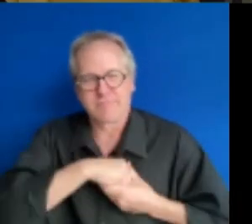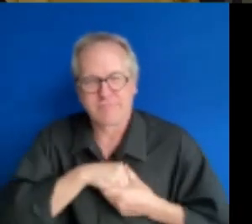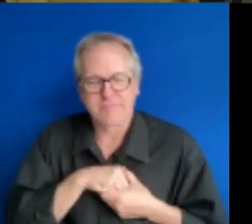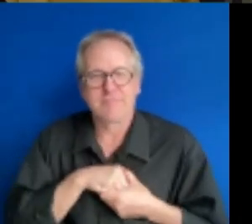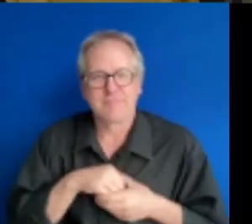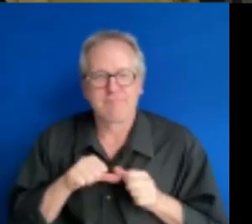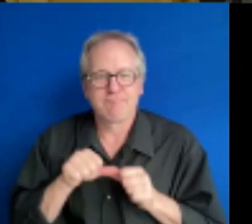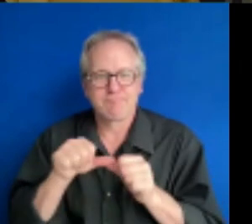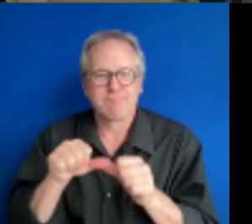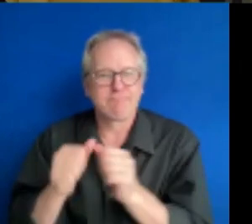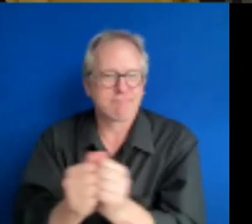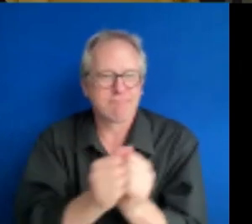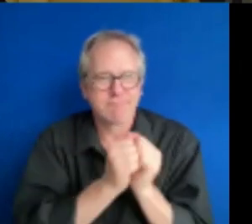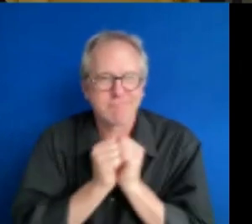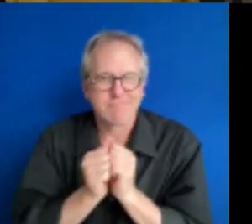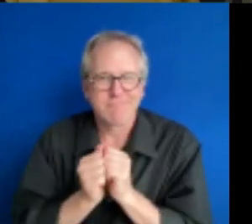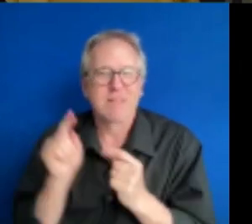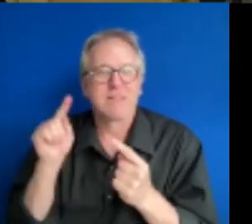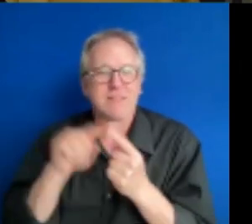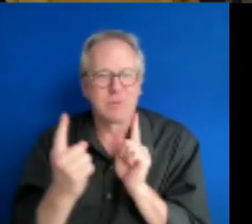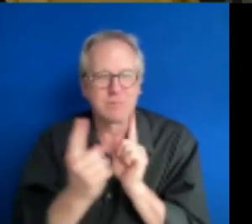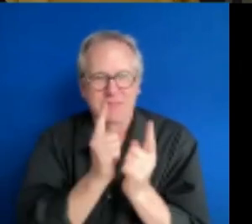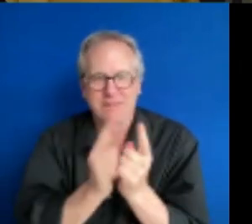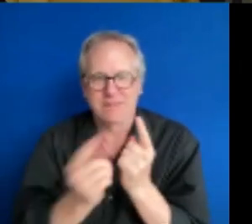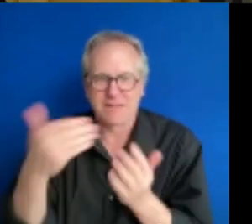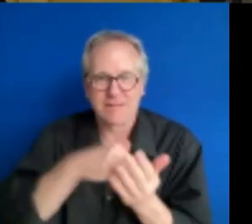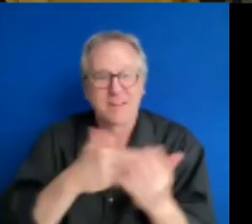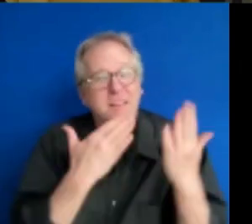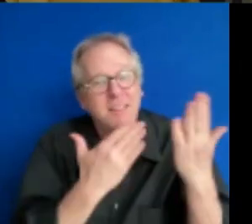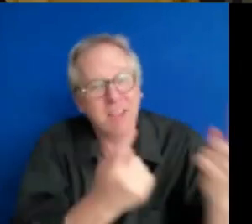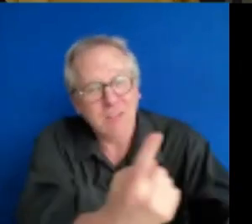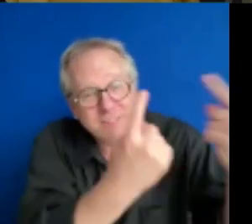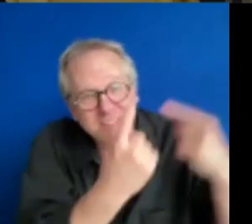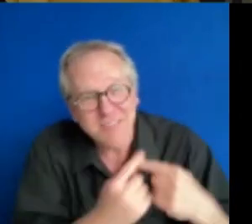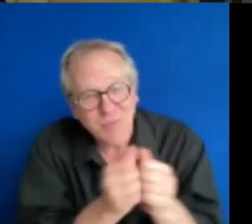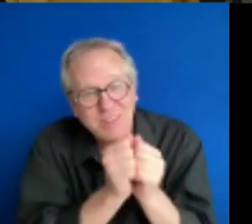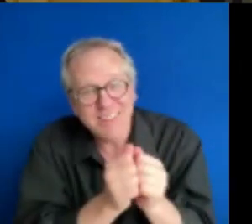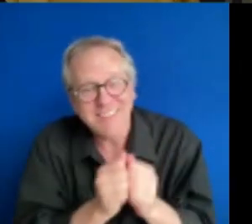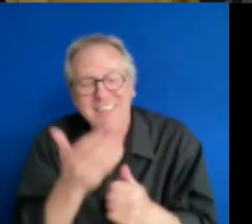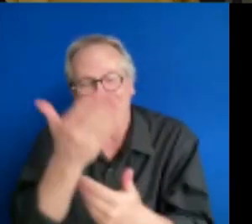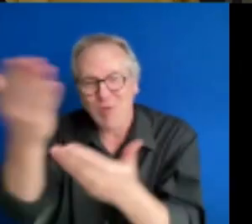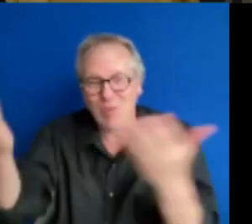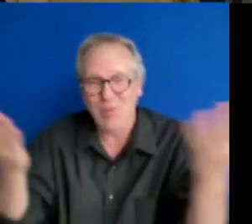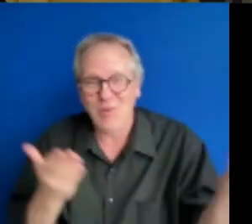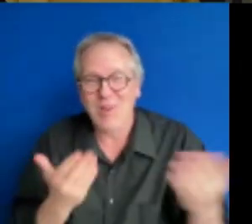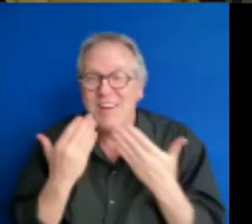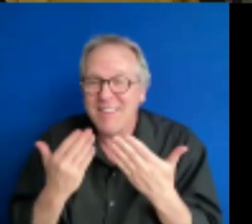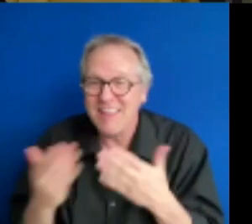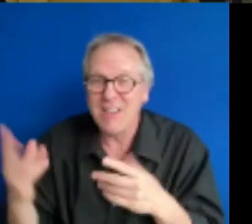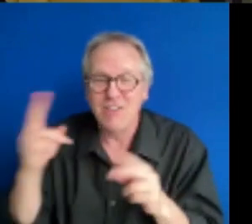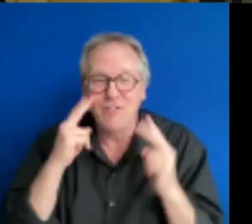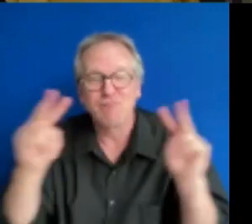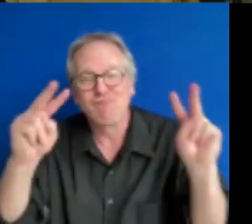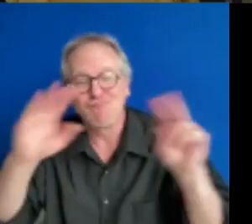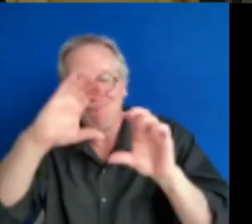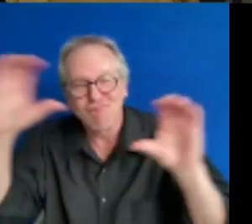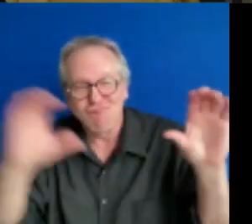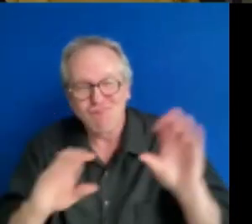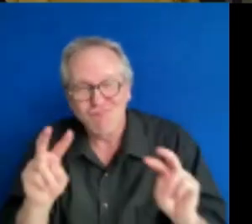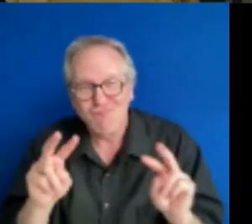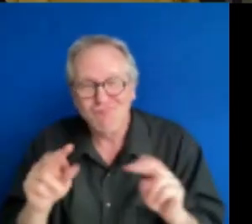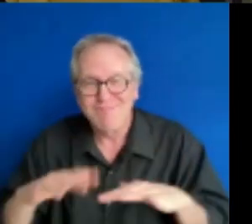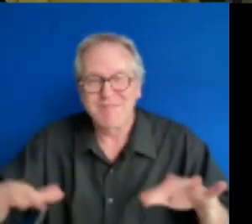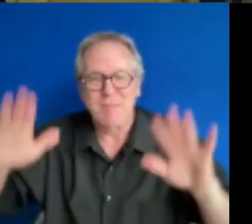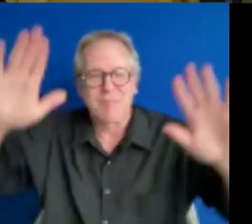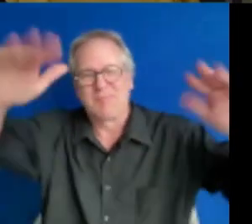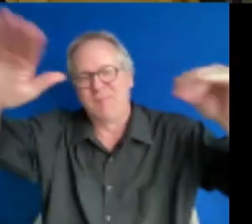we are together again. Thank you so much for being with us, everyone. Thanks for logging in.